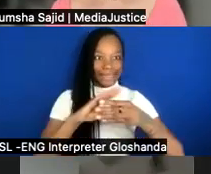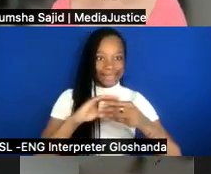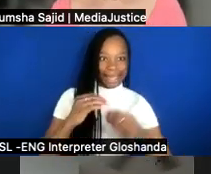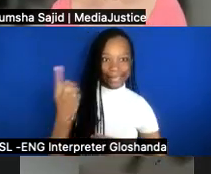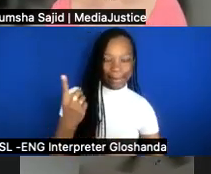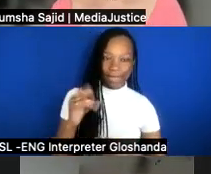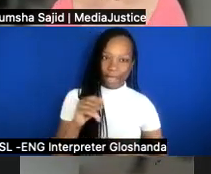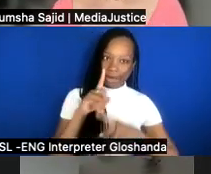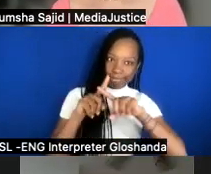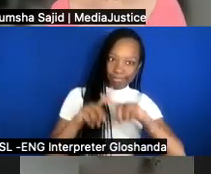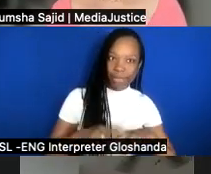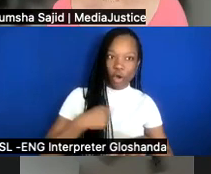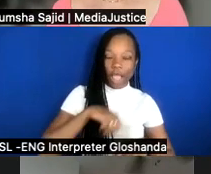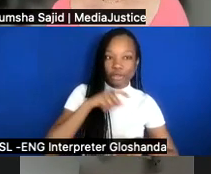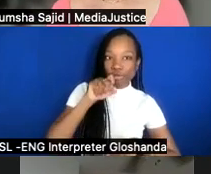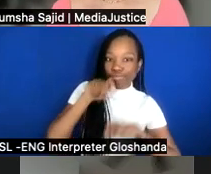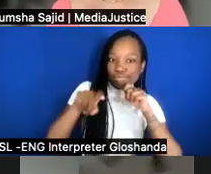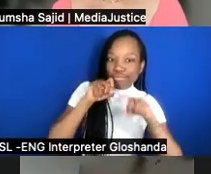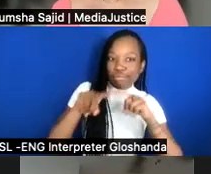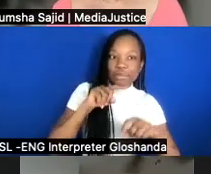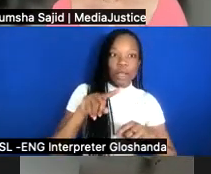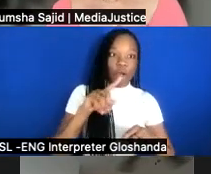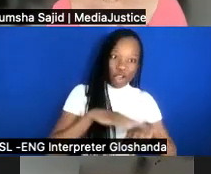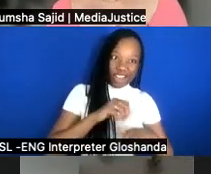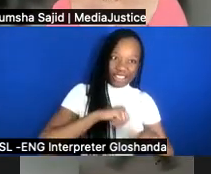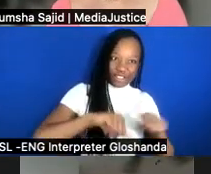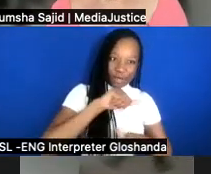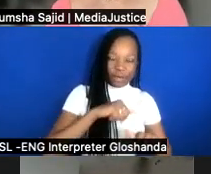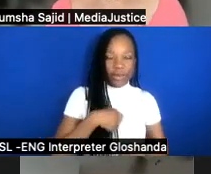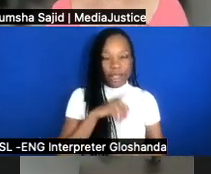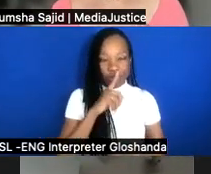one another or snitching on one another. And so I really appreciate that